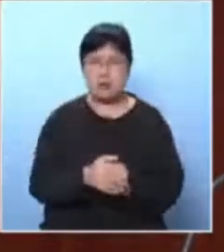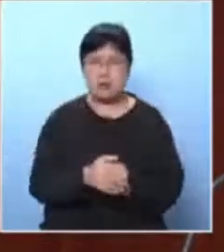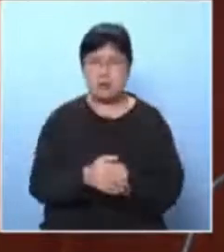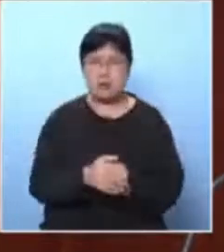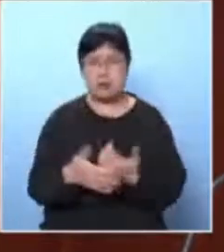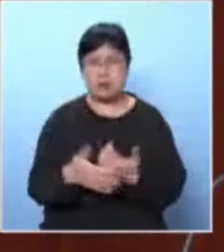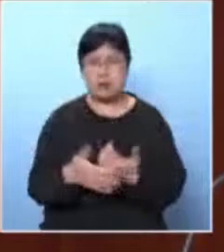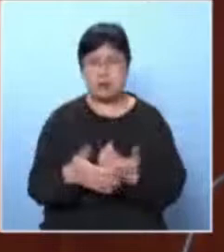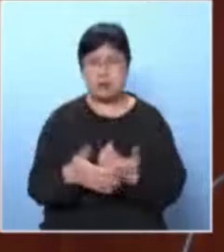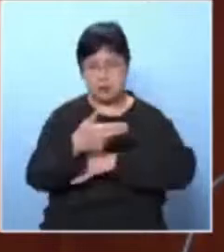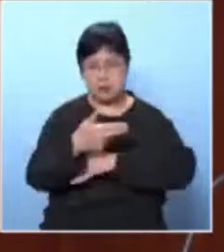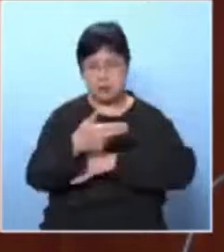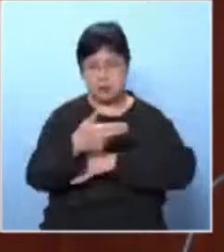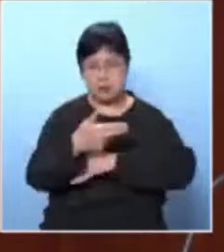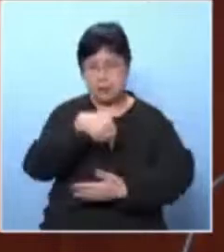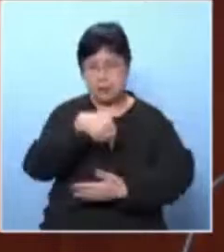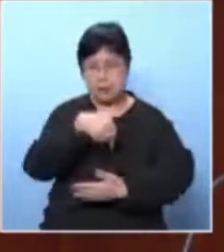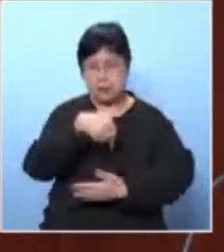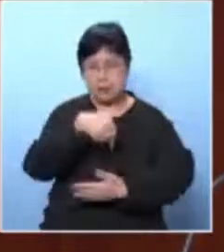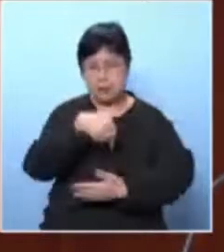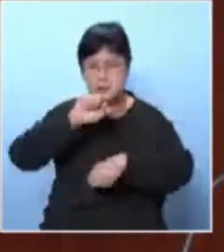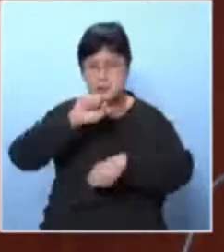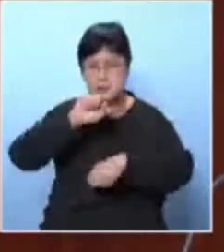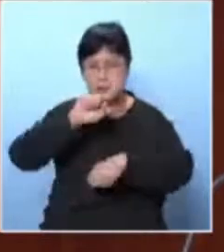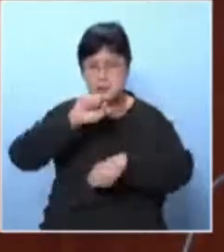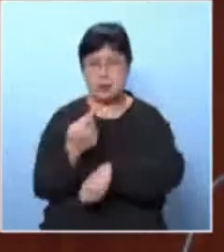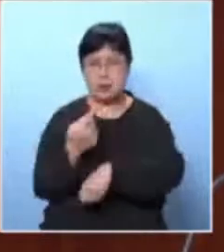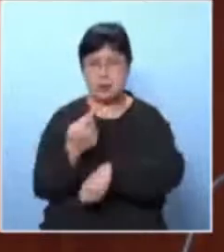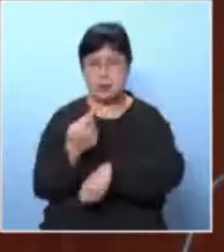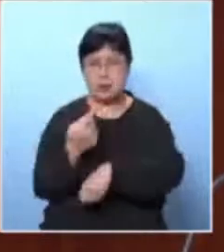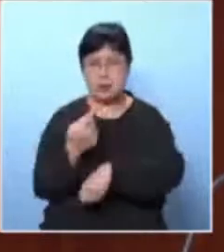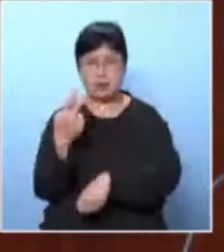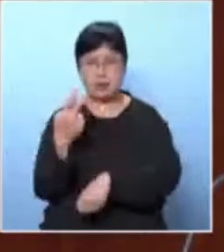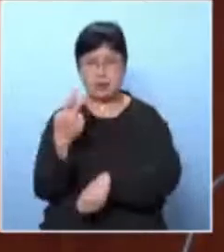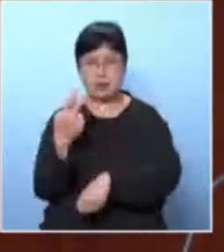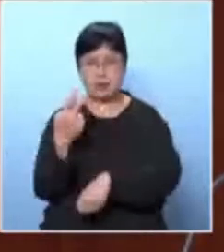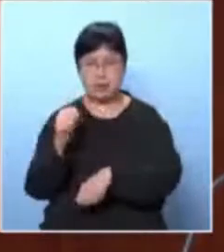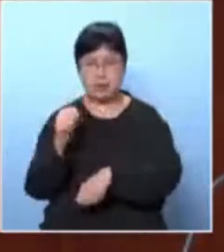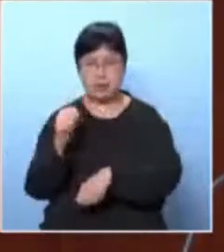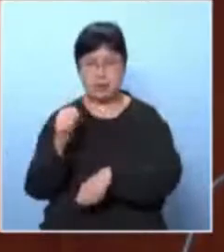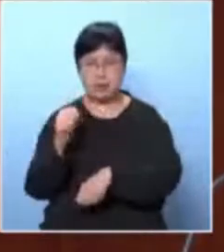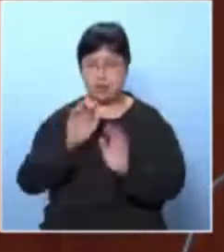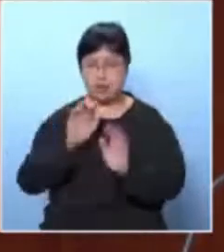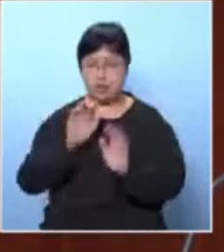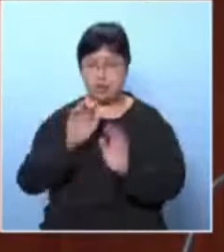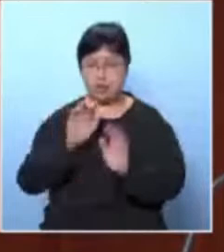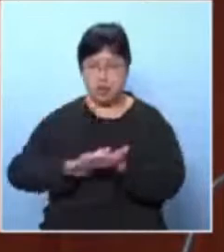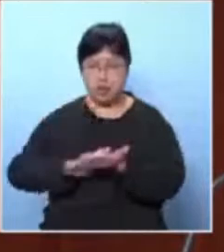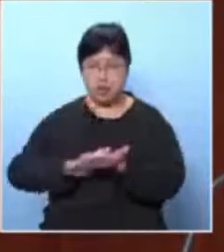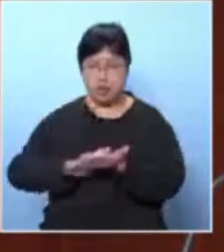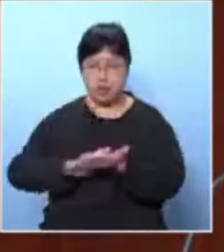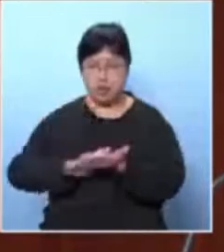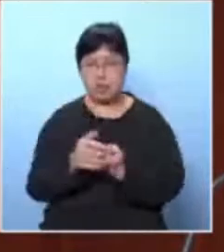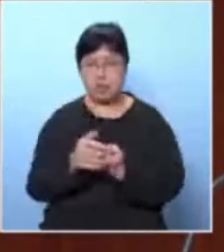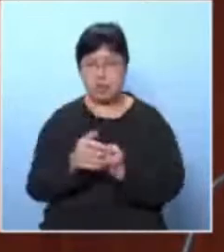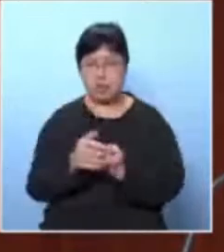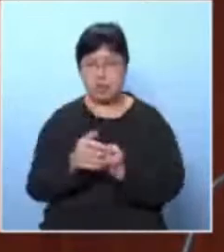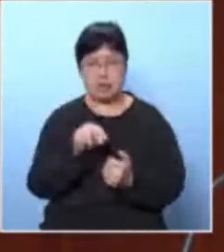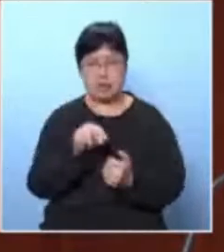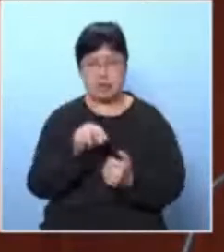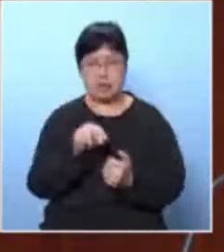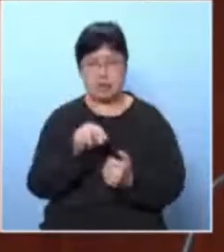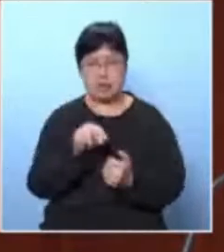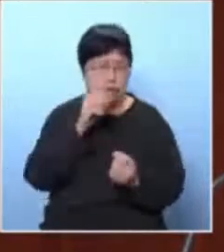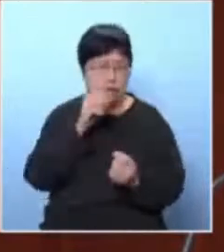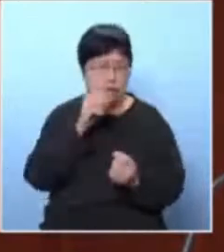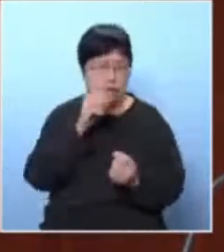child carers of the project will be increased. For carers of infants and young children aged 0 to